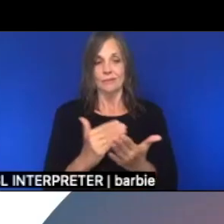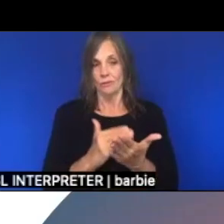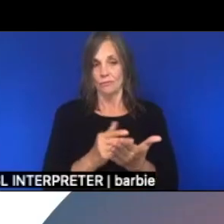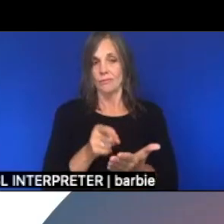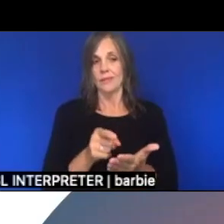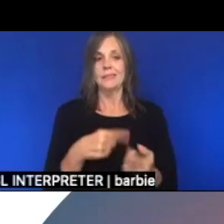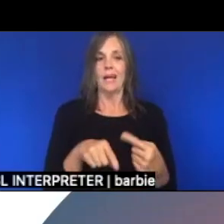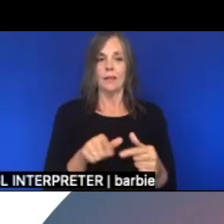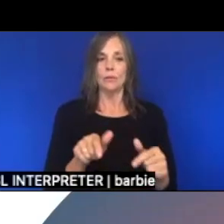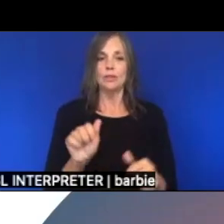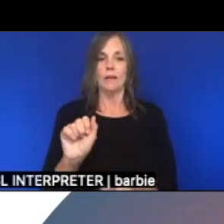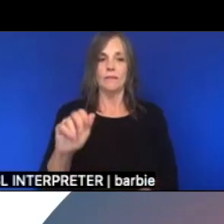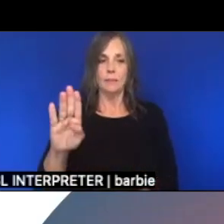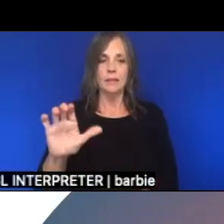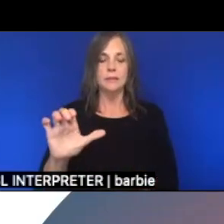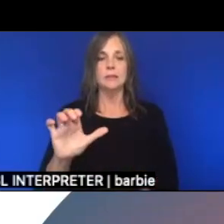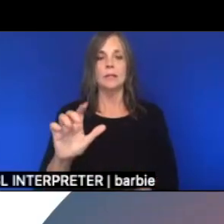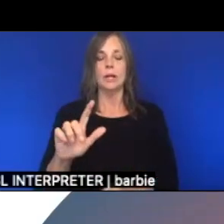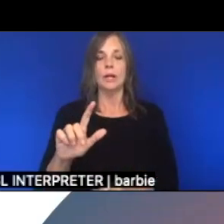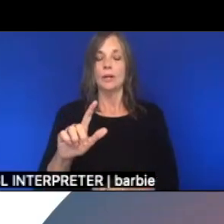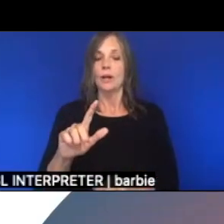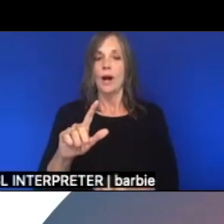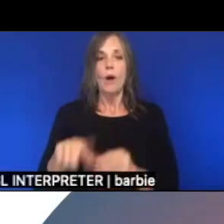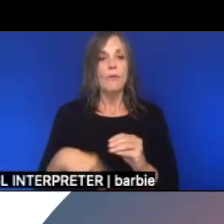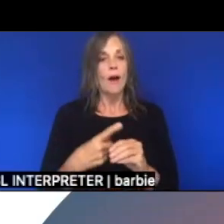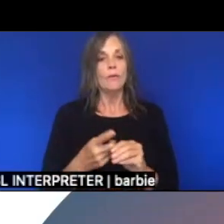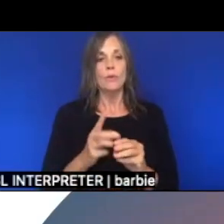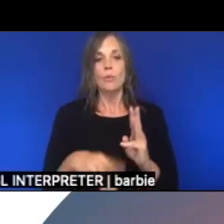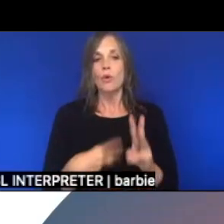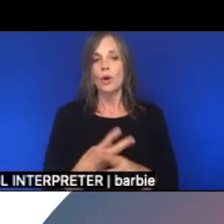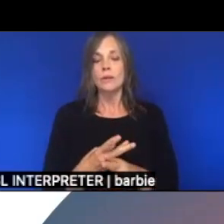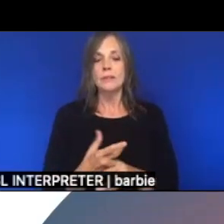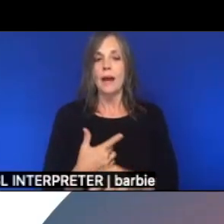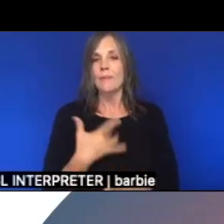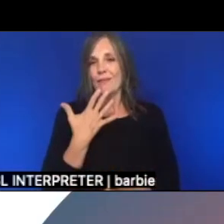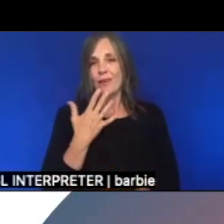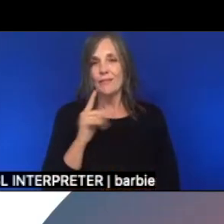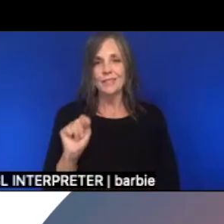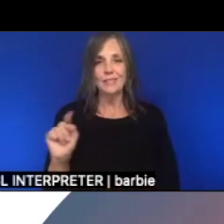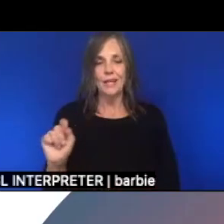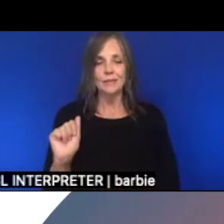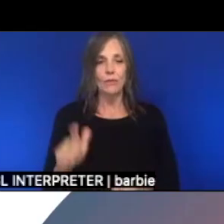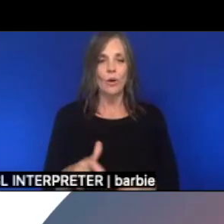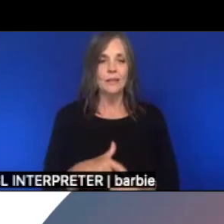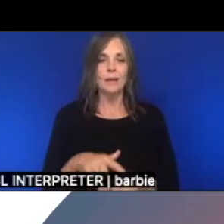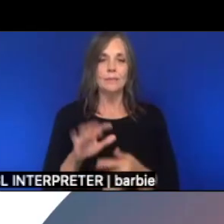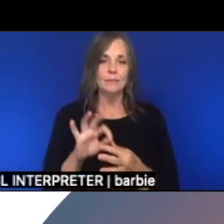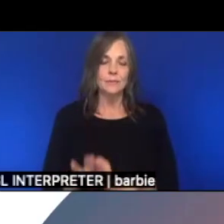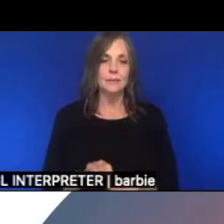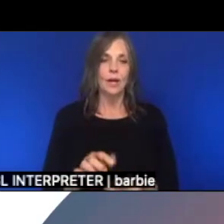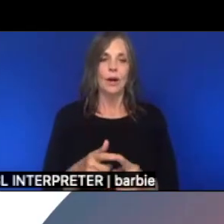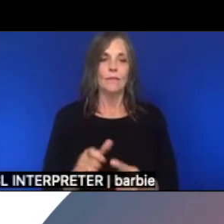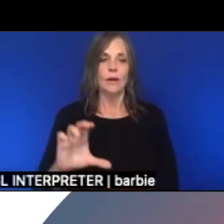world. And one of my favorite TED Talks of all times is about, it's from